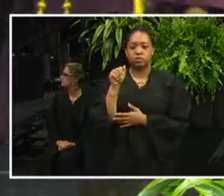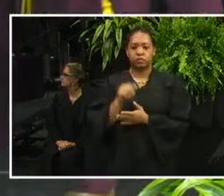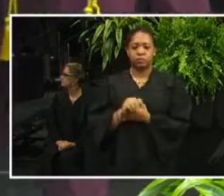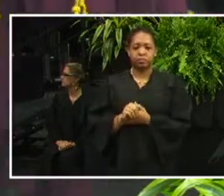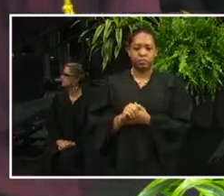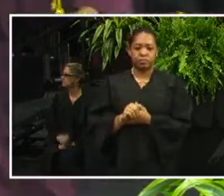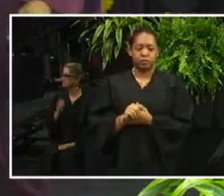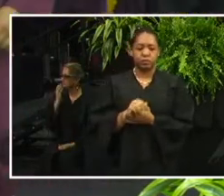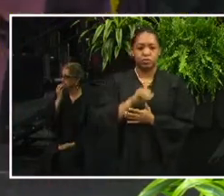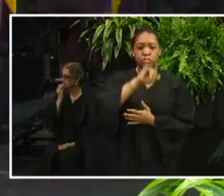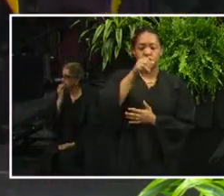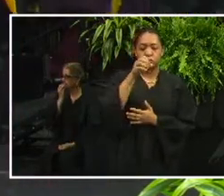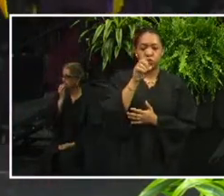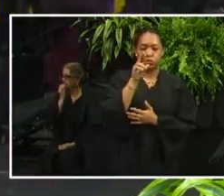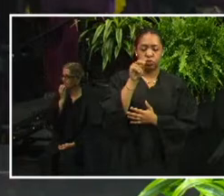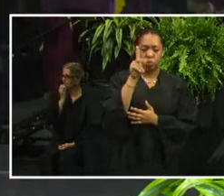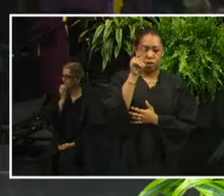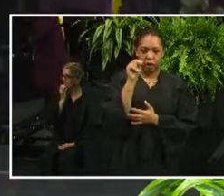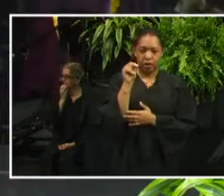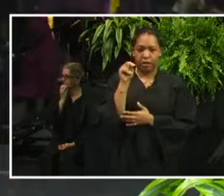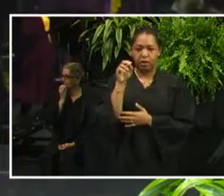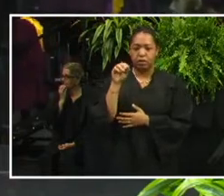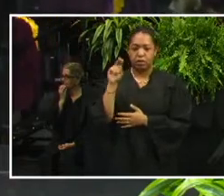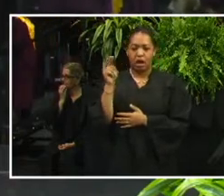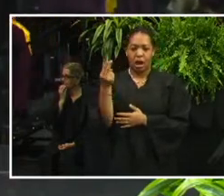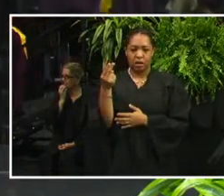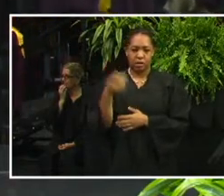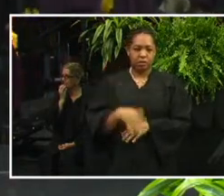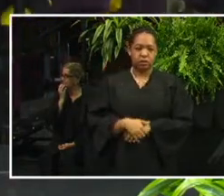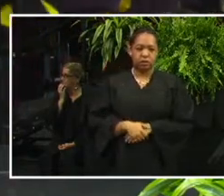Jordan Deanna Harkness.